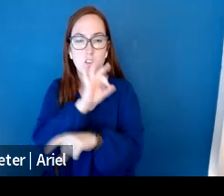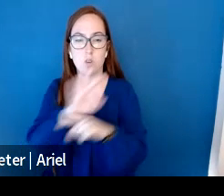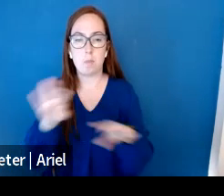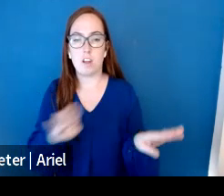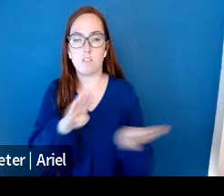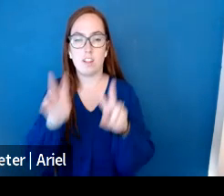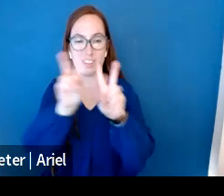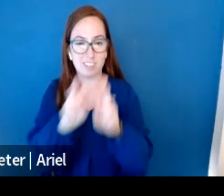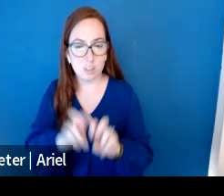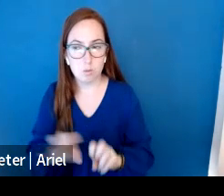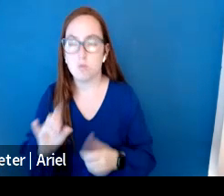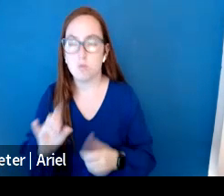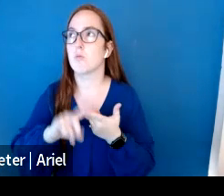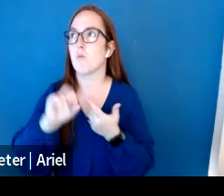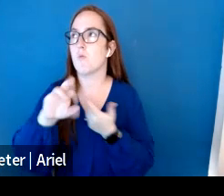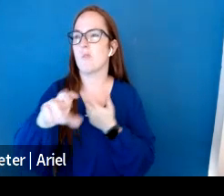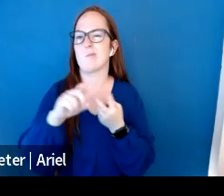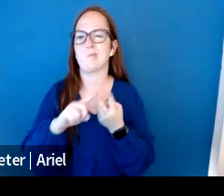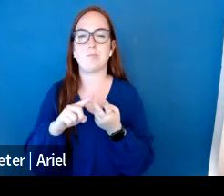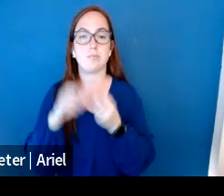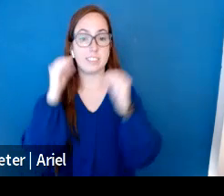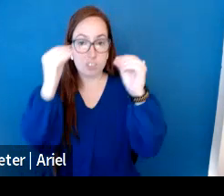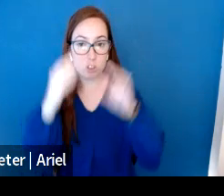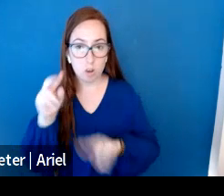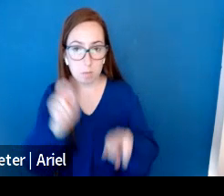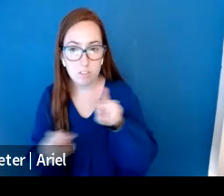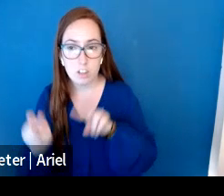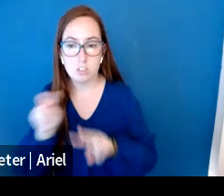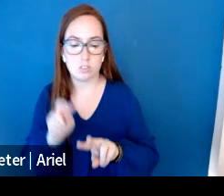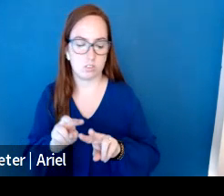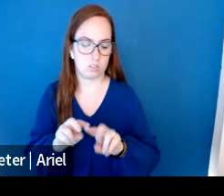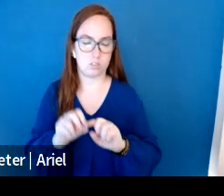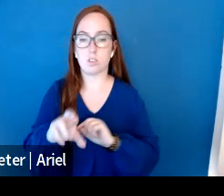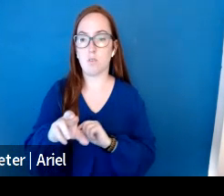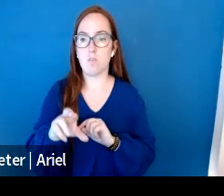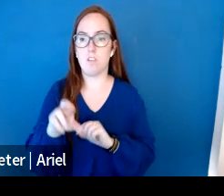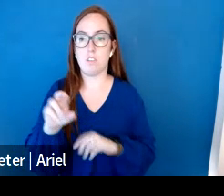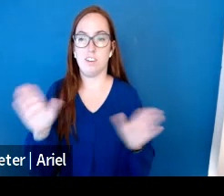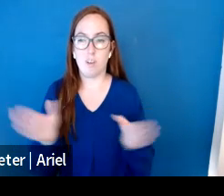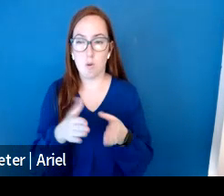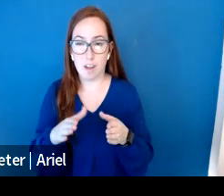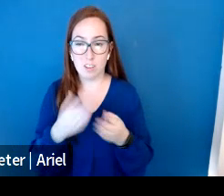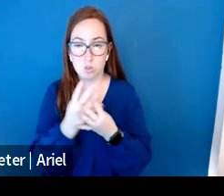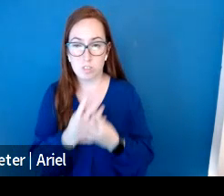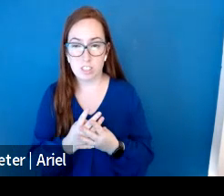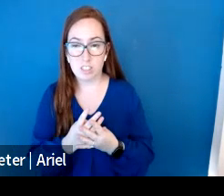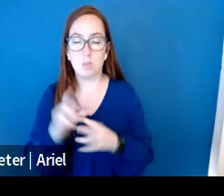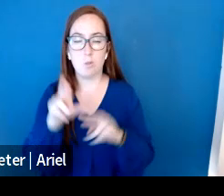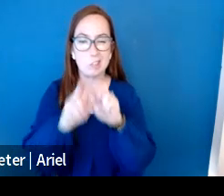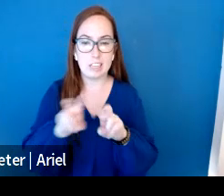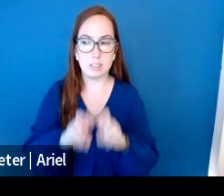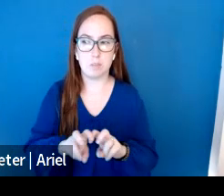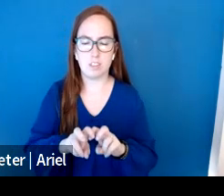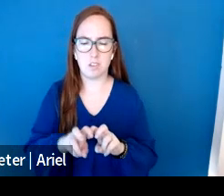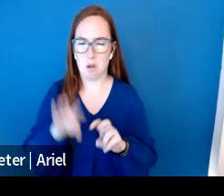well. We may have teacher observations. We may have a narrow band screen or assessment that we would use. We would collect all